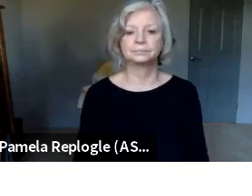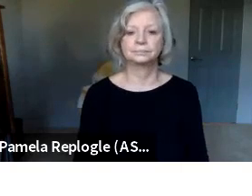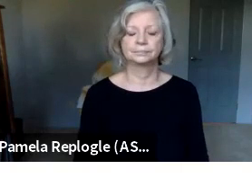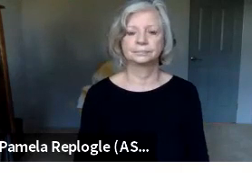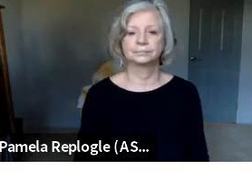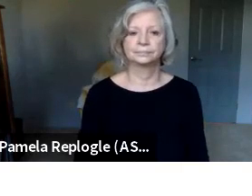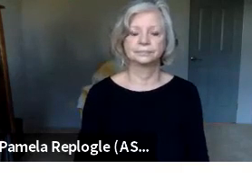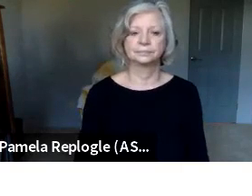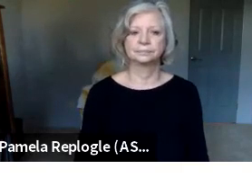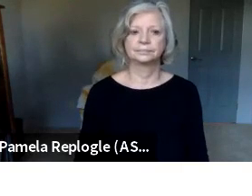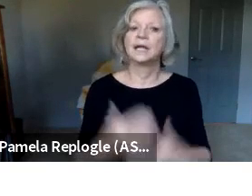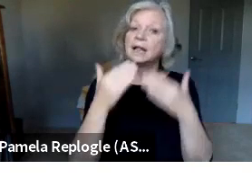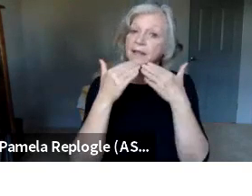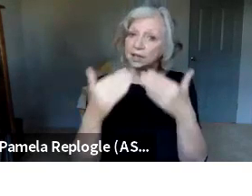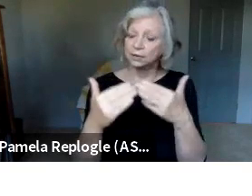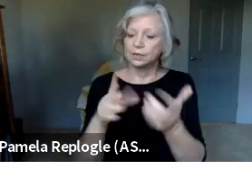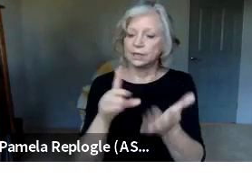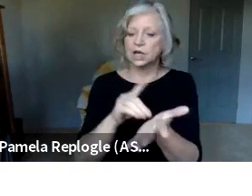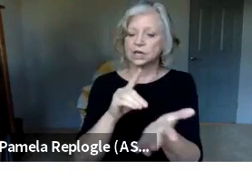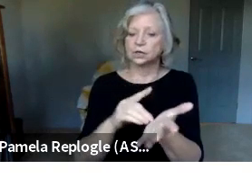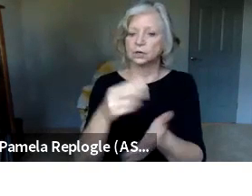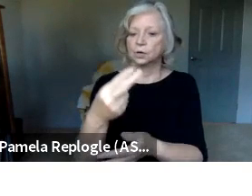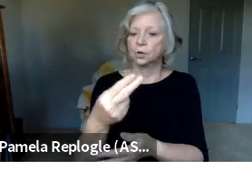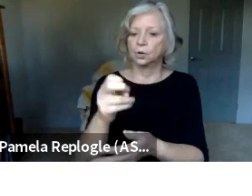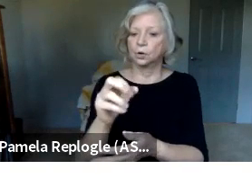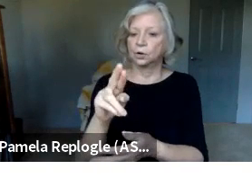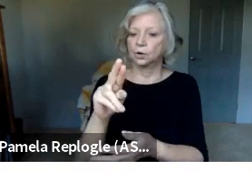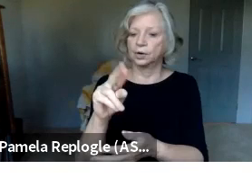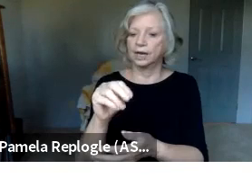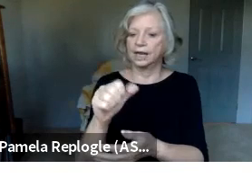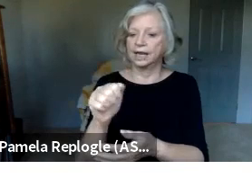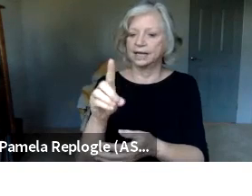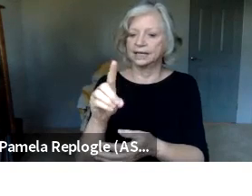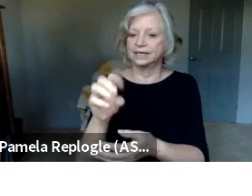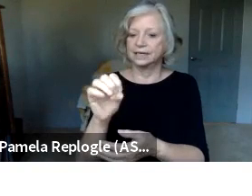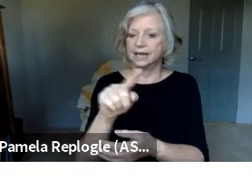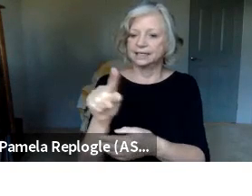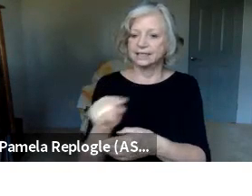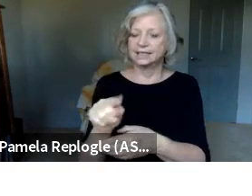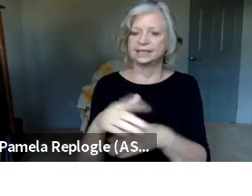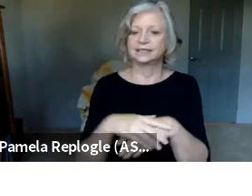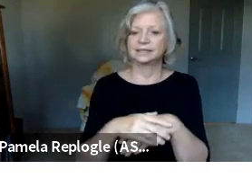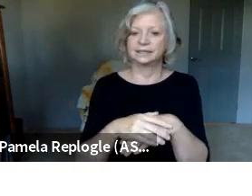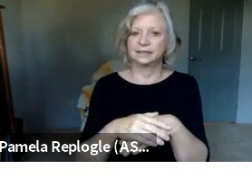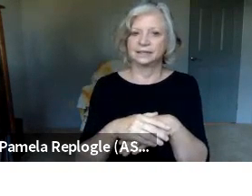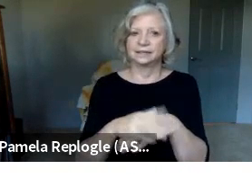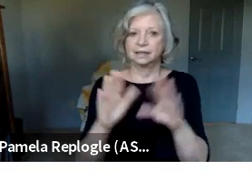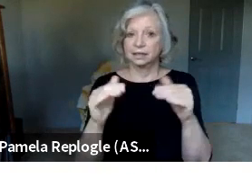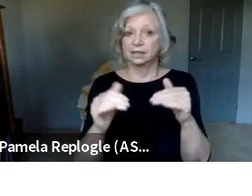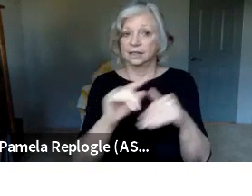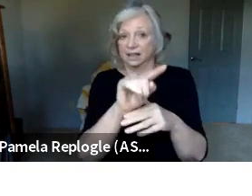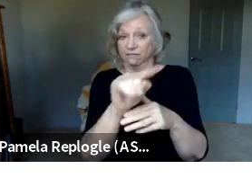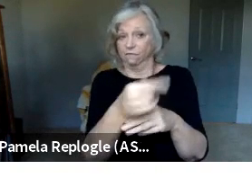Thank you so much. And Dr. Hernandez, I believe you're up to talk through activities and events. The first